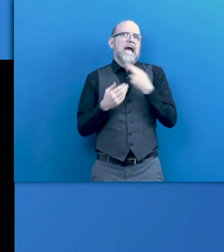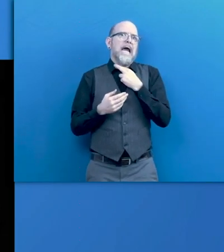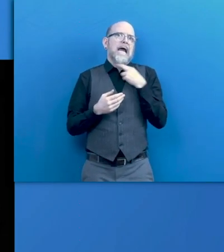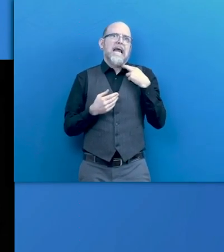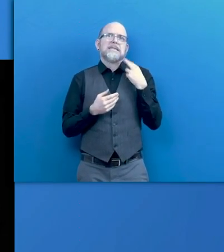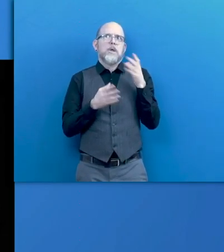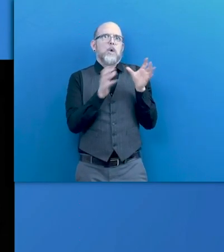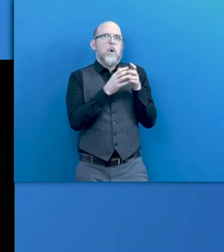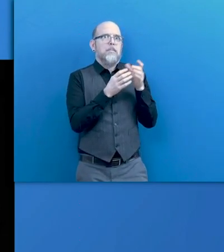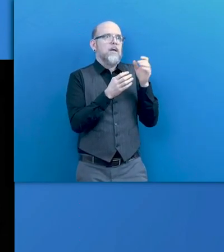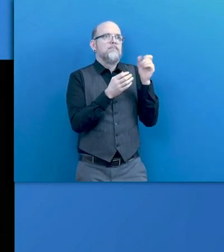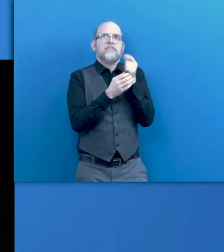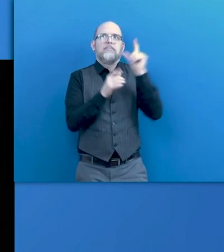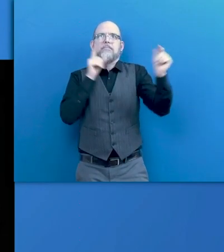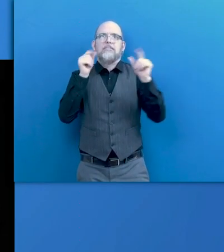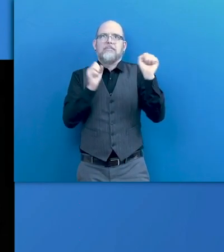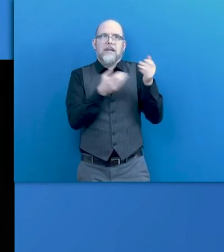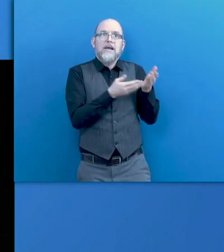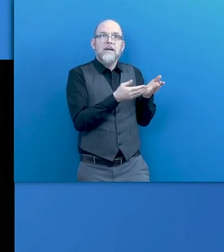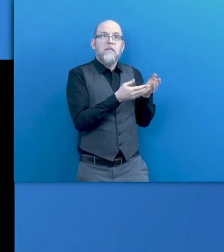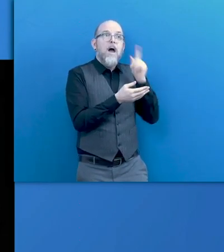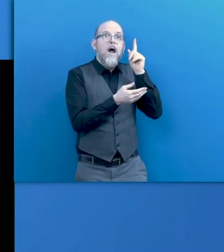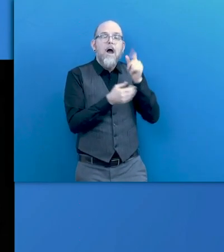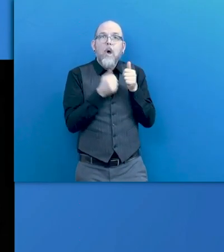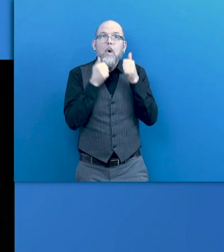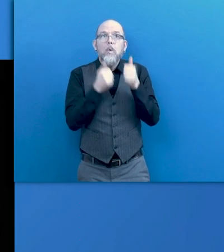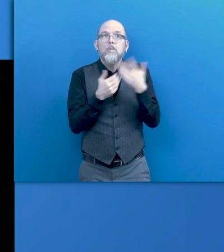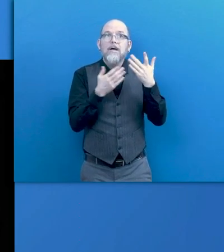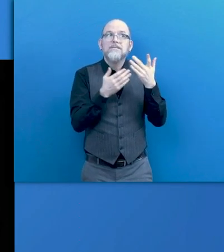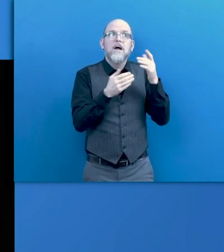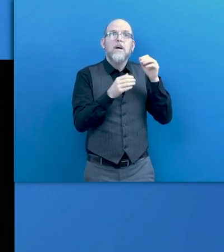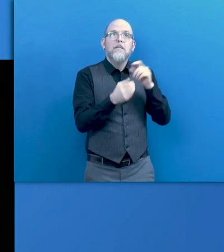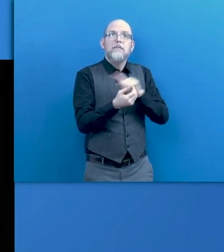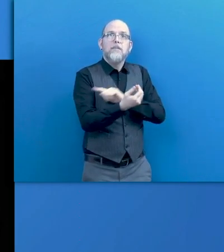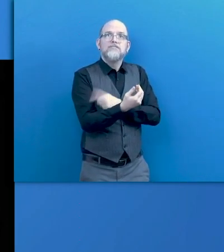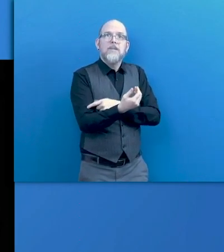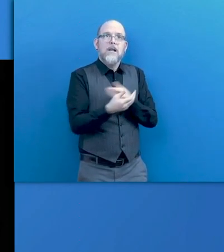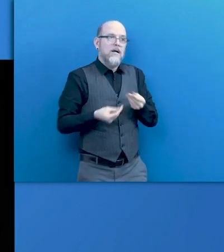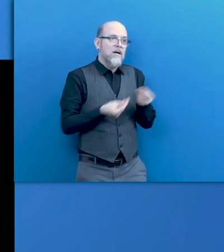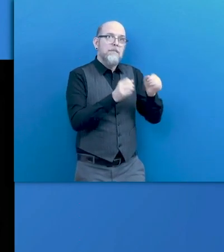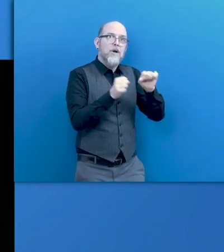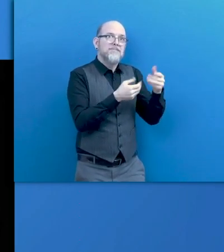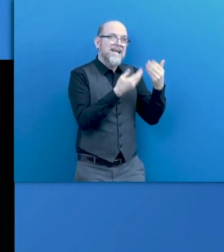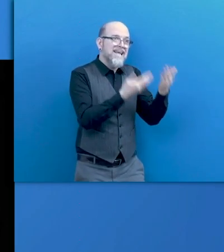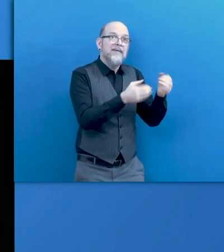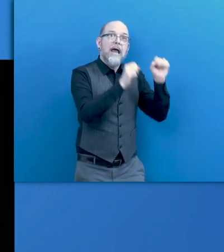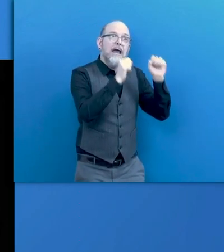risk group and can't get out now. But of course, he has very good opportunities to build a social life again.